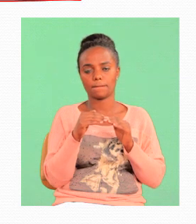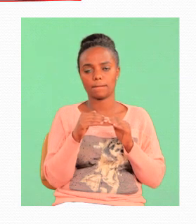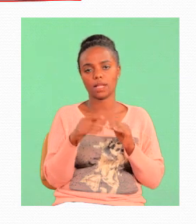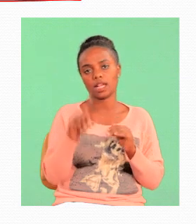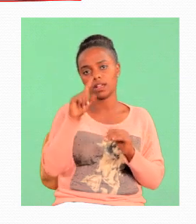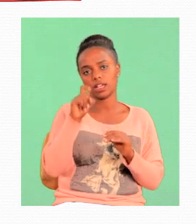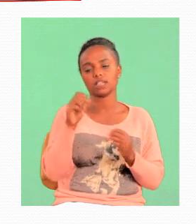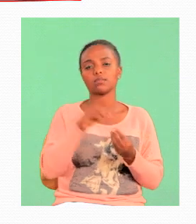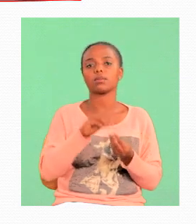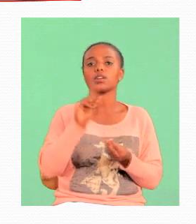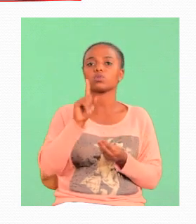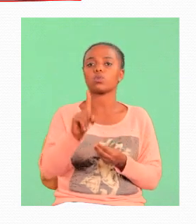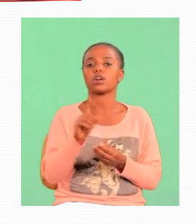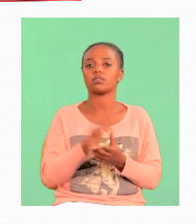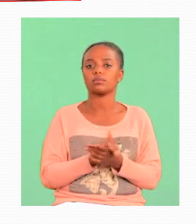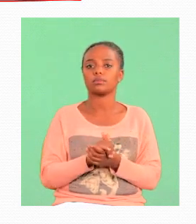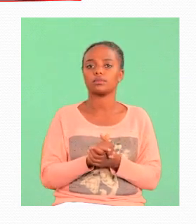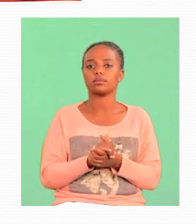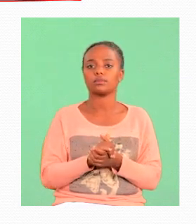x plus 1.